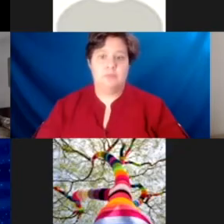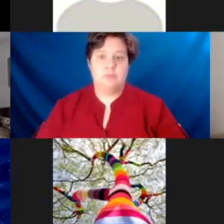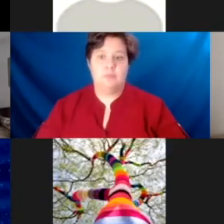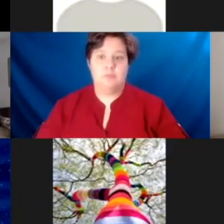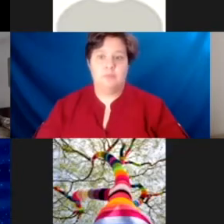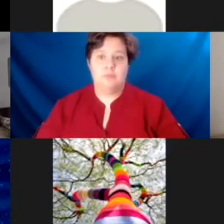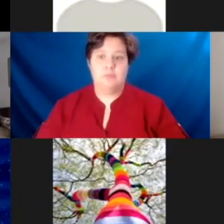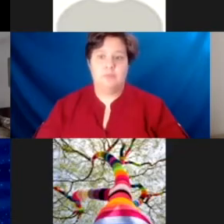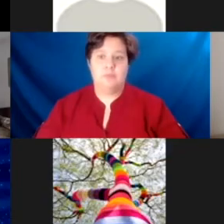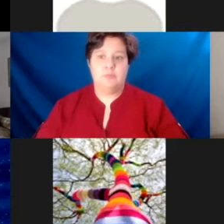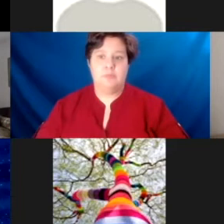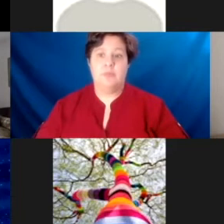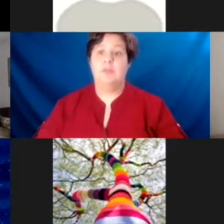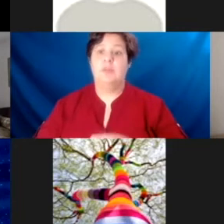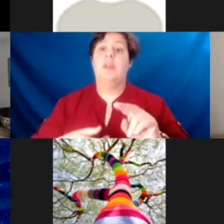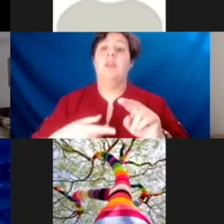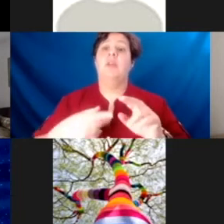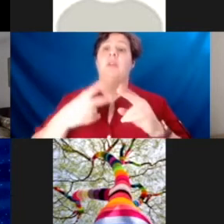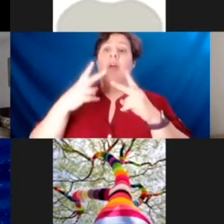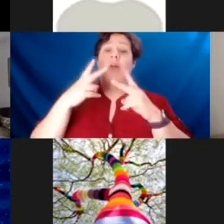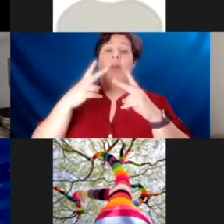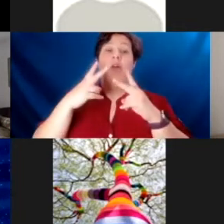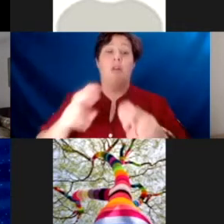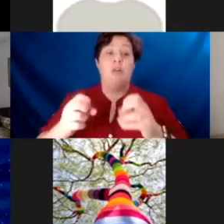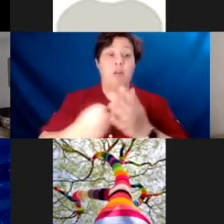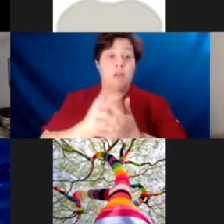if the R&D was